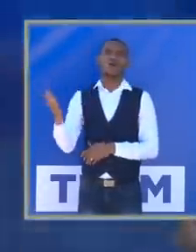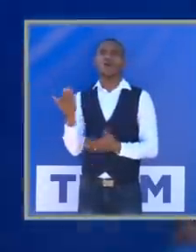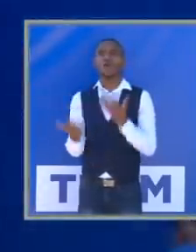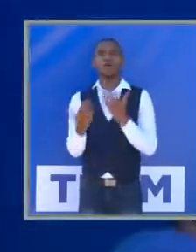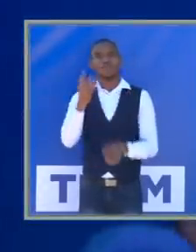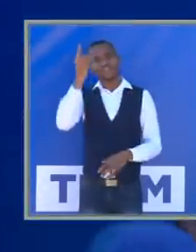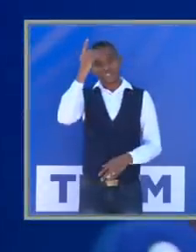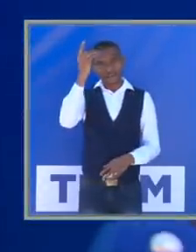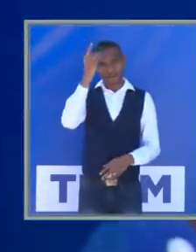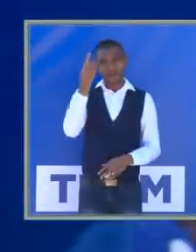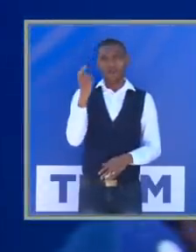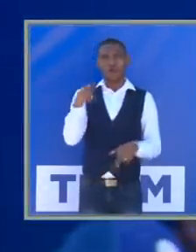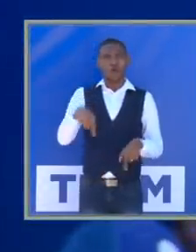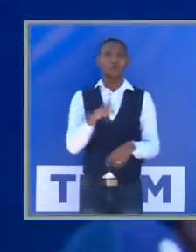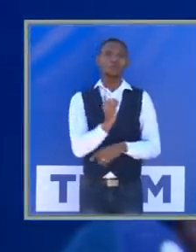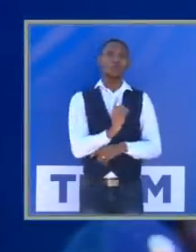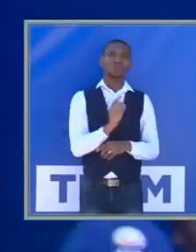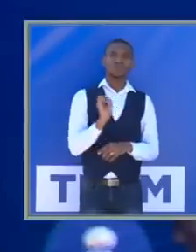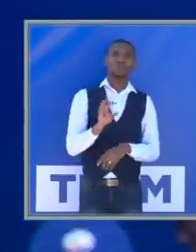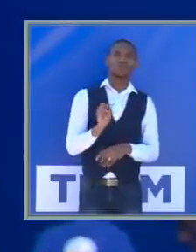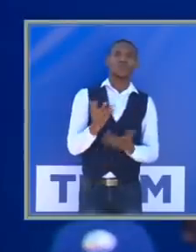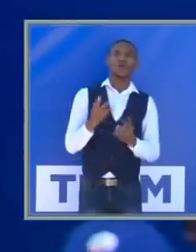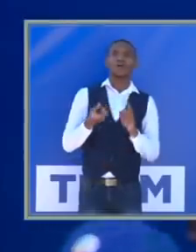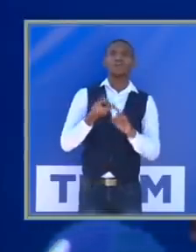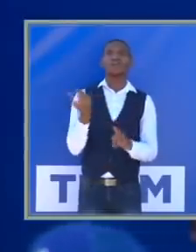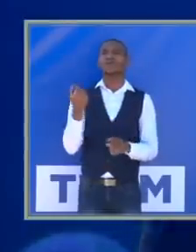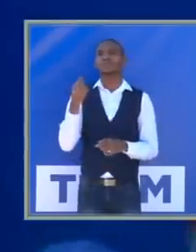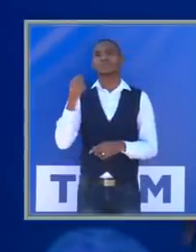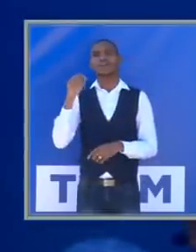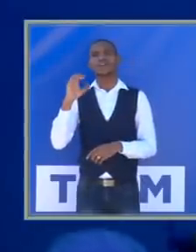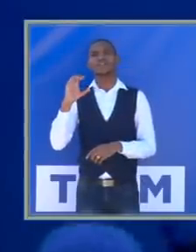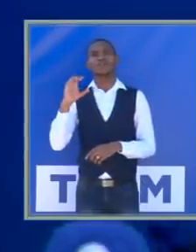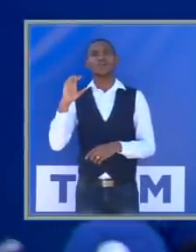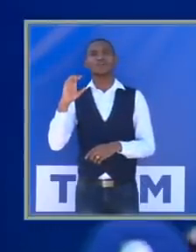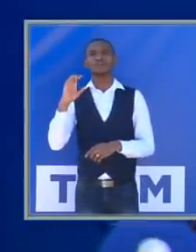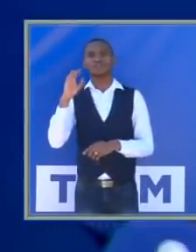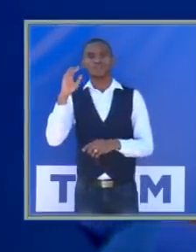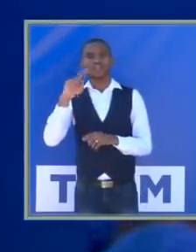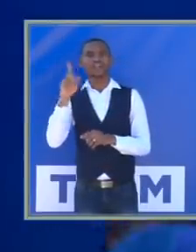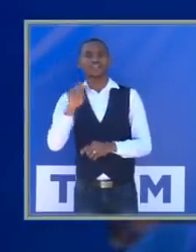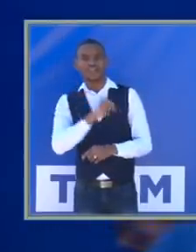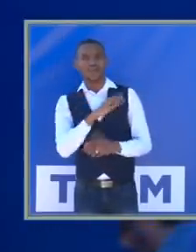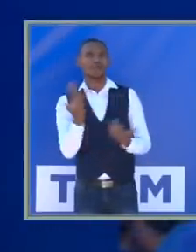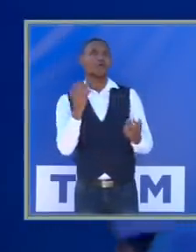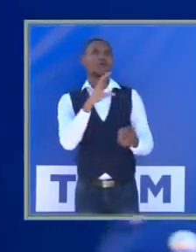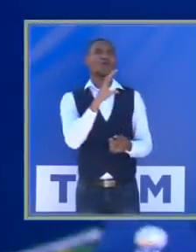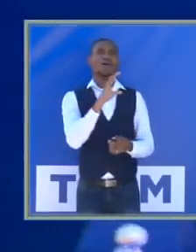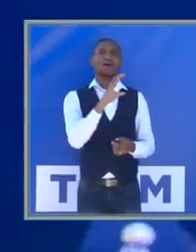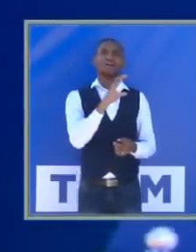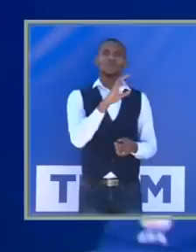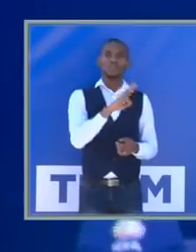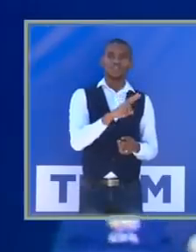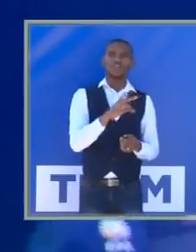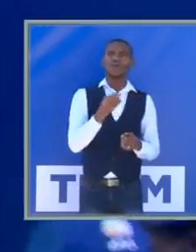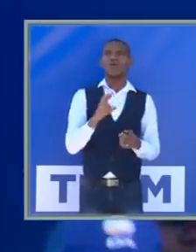in Durban or Motopsi, whether you are from Chatsworth or Carltonville, whether you are from Motherwell